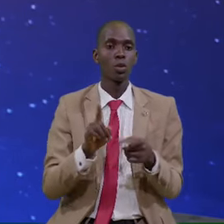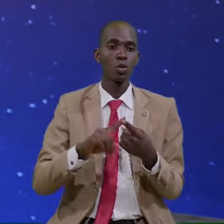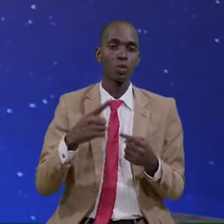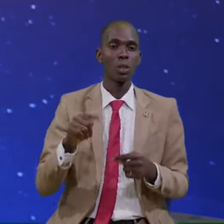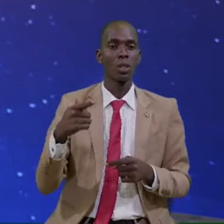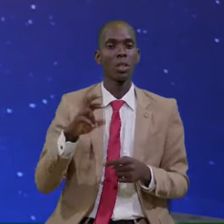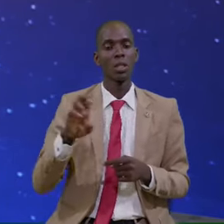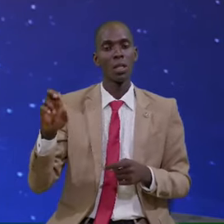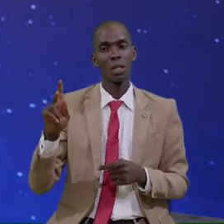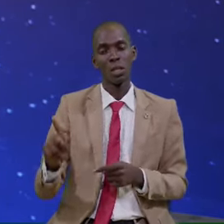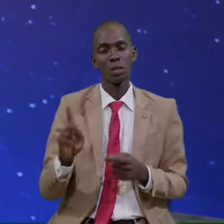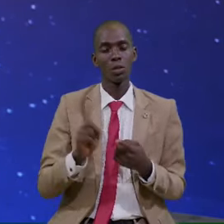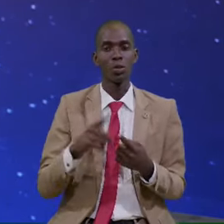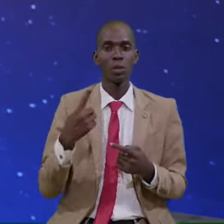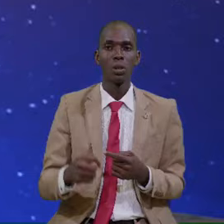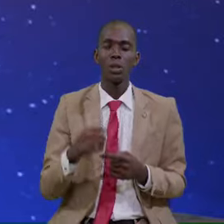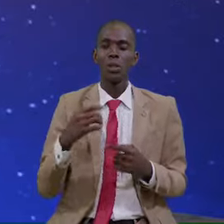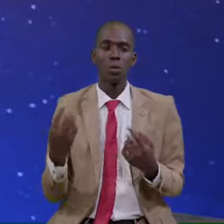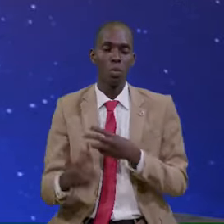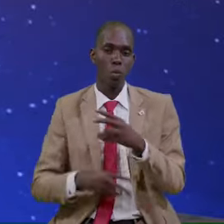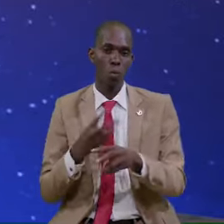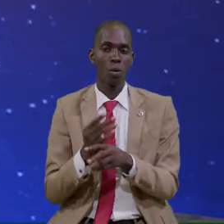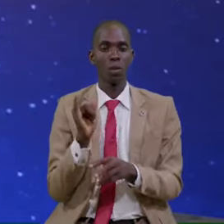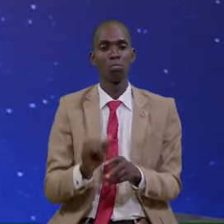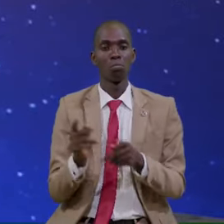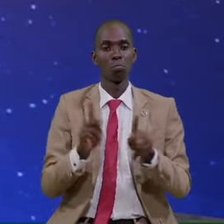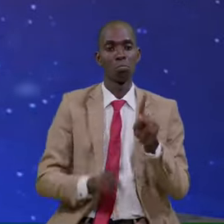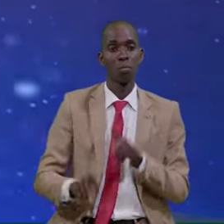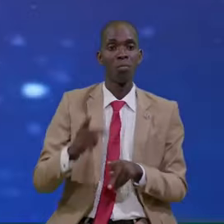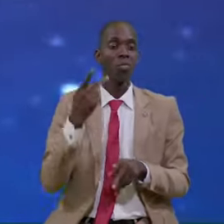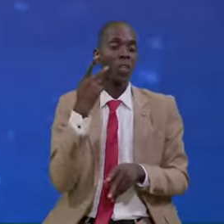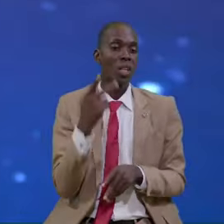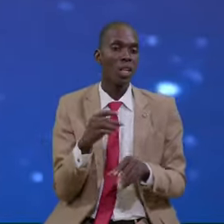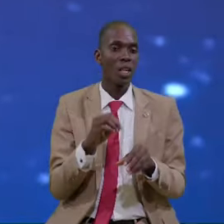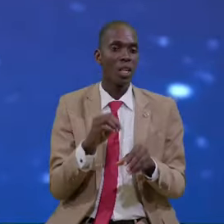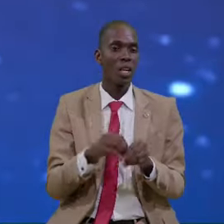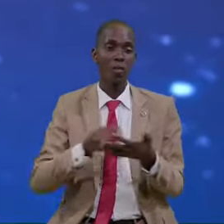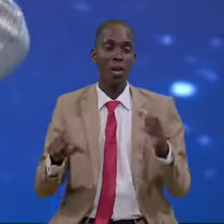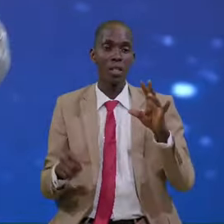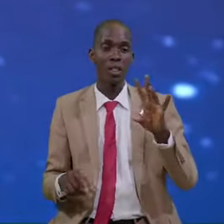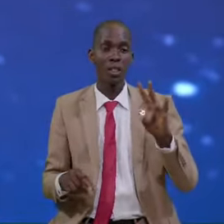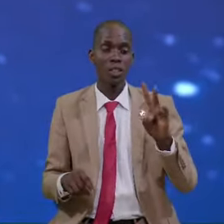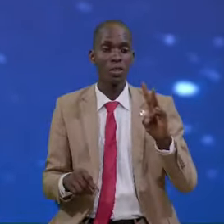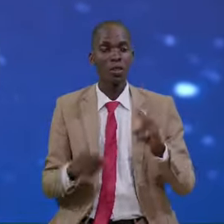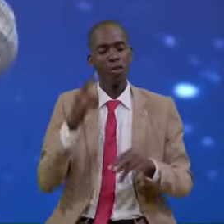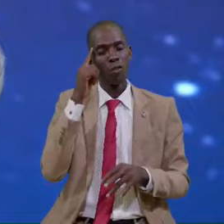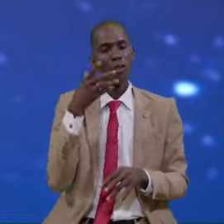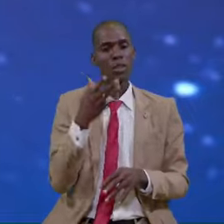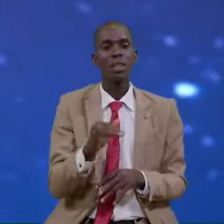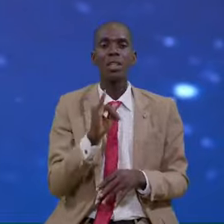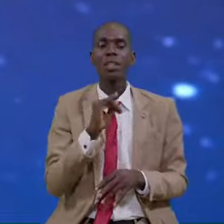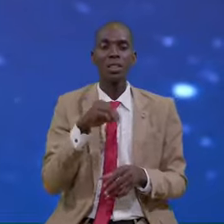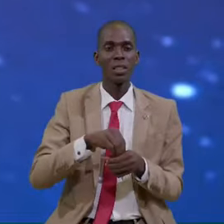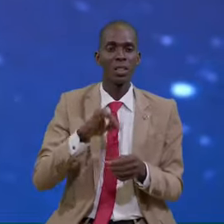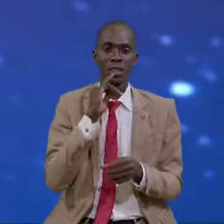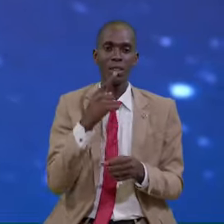Greek, to the Gentile. Look at verse 17. In verse 17, for therein is the righteousness